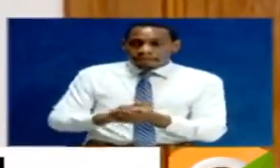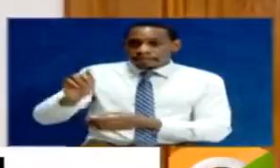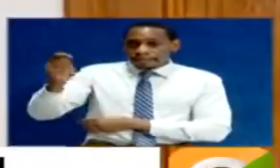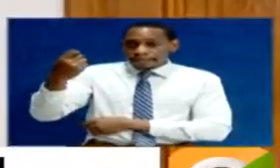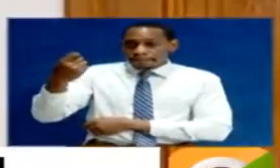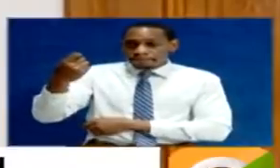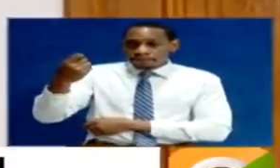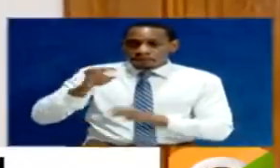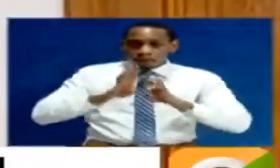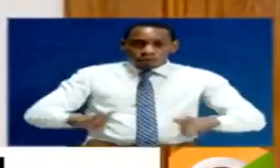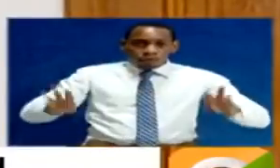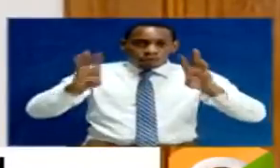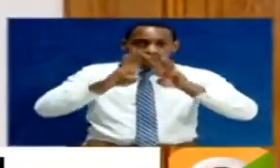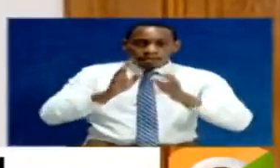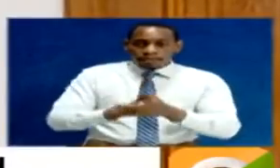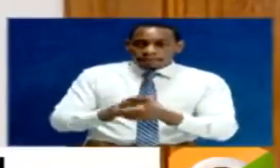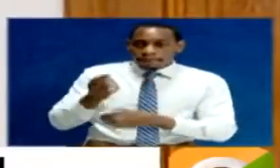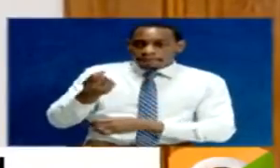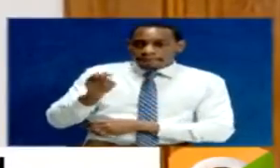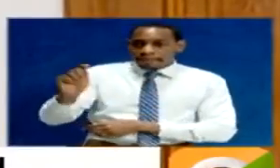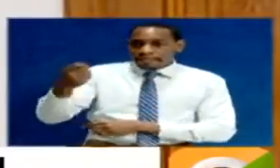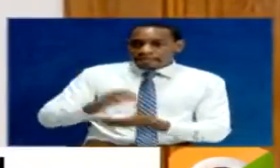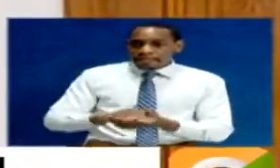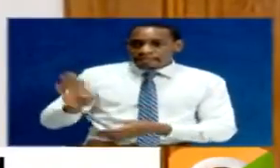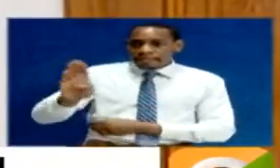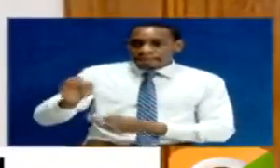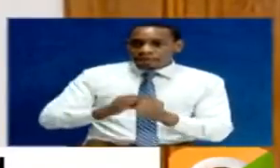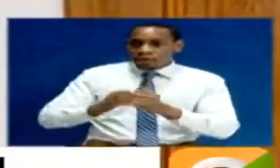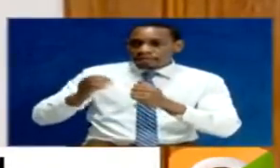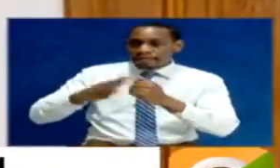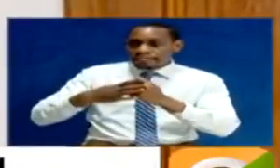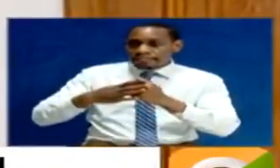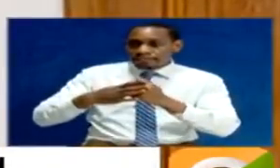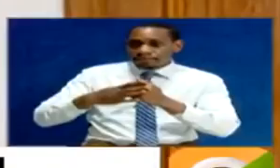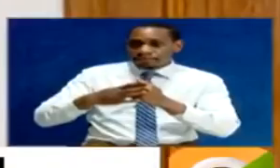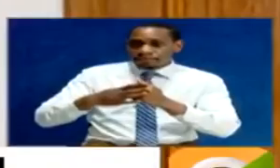Kenya wenye thamani ya shilingi za Kenya bilioni